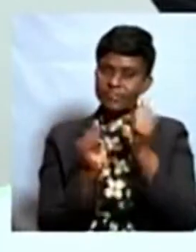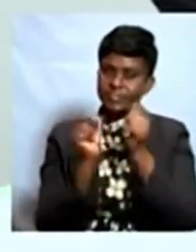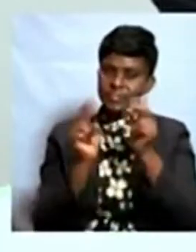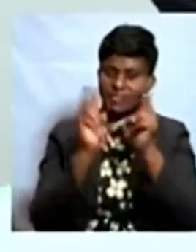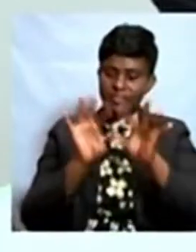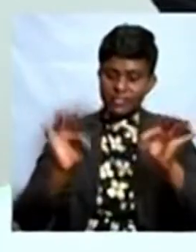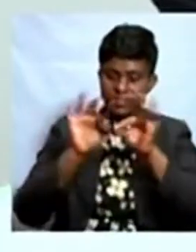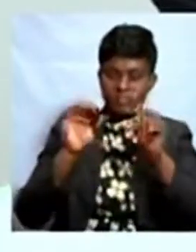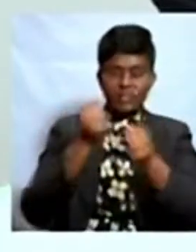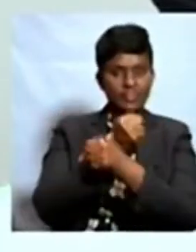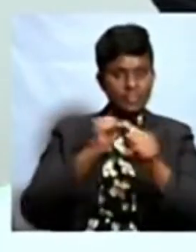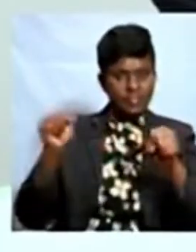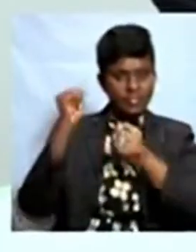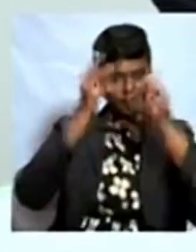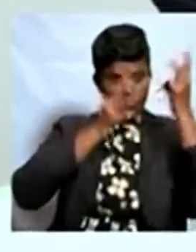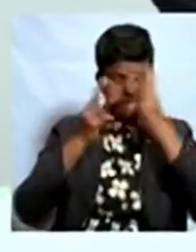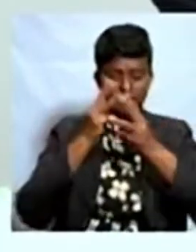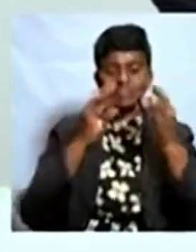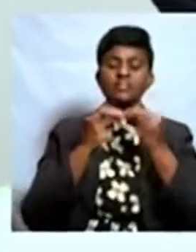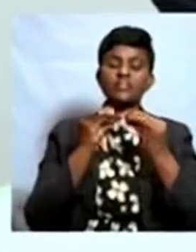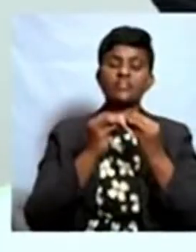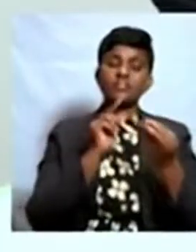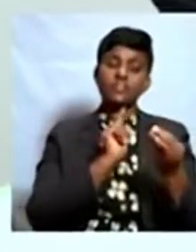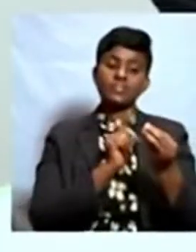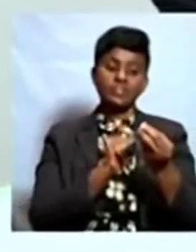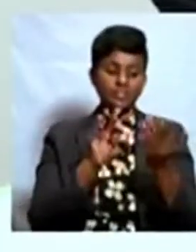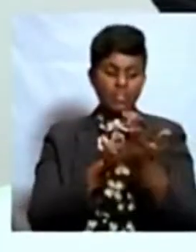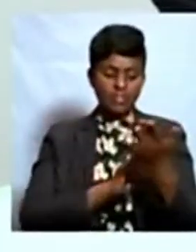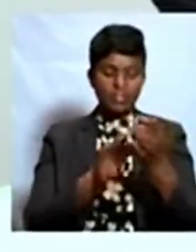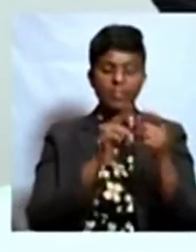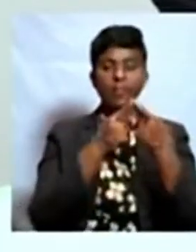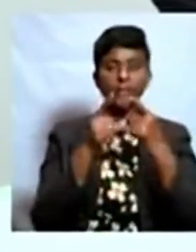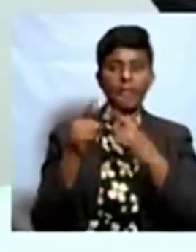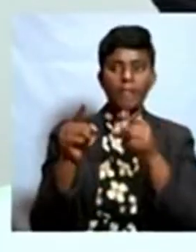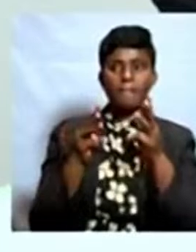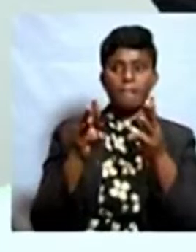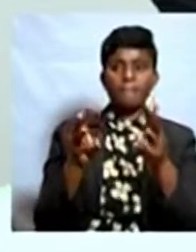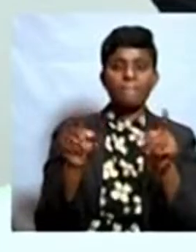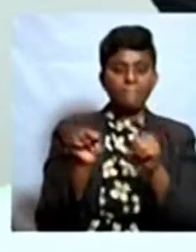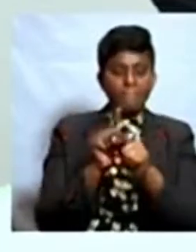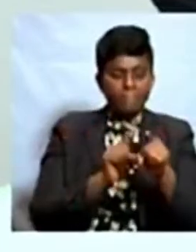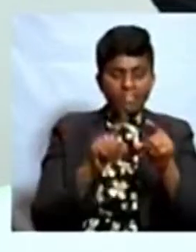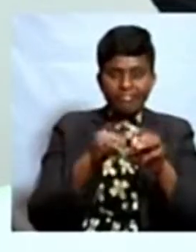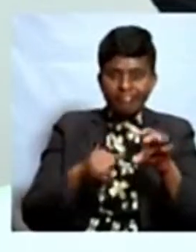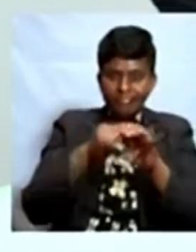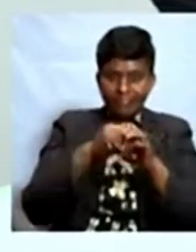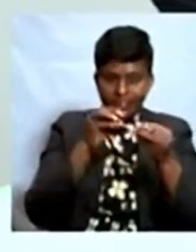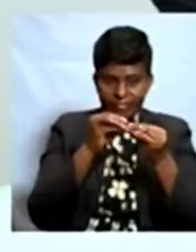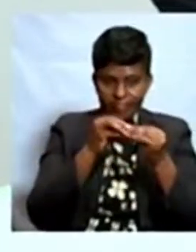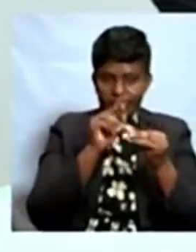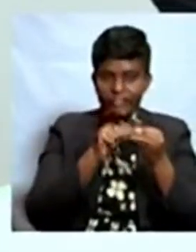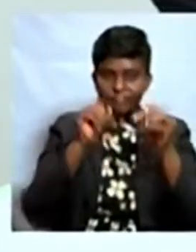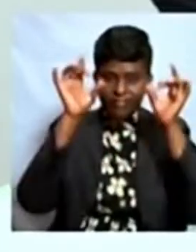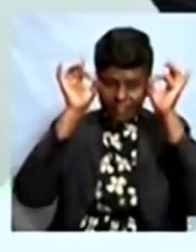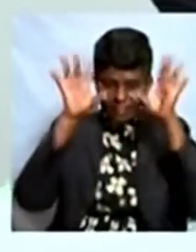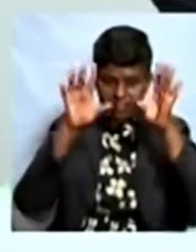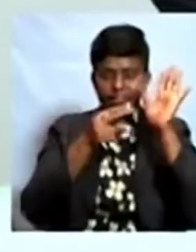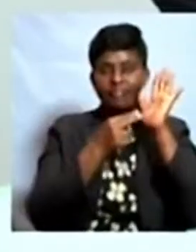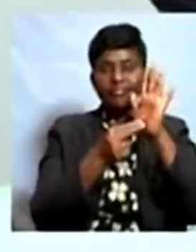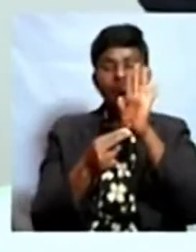significant safety concern based on various factors, including risk